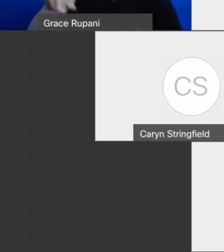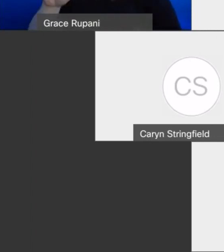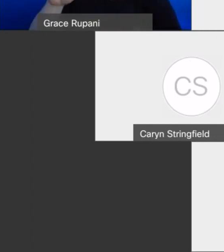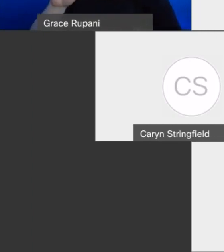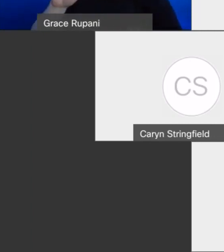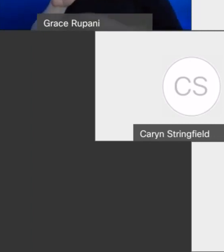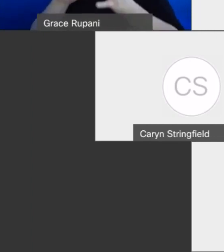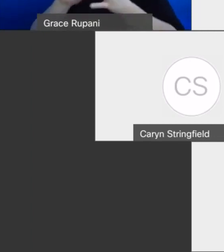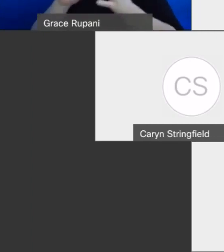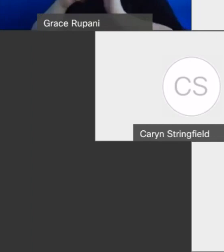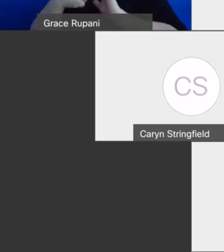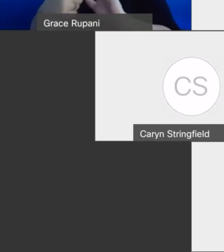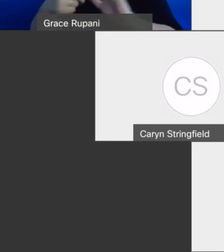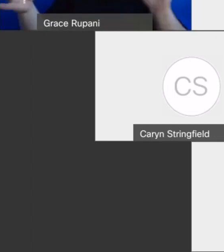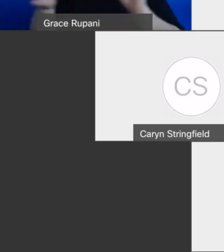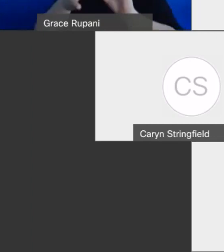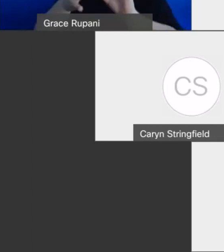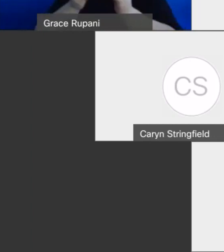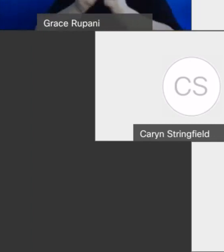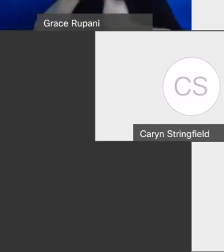of outline to that. It is on